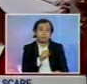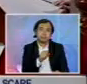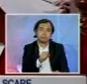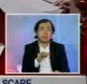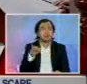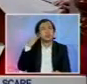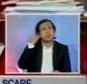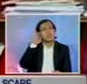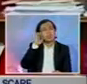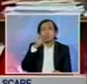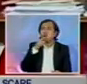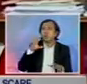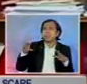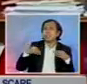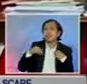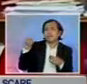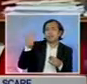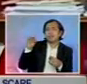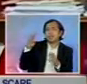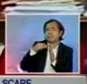by the way, who received the 15 million pesos?